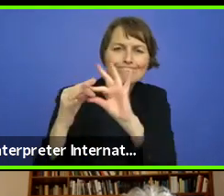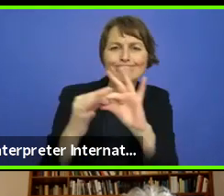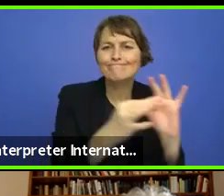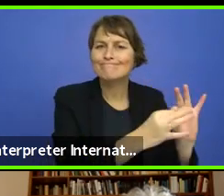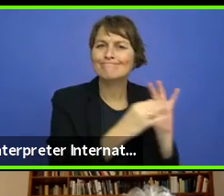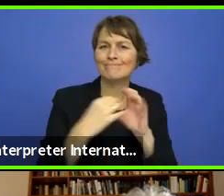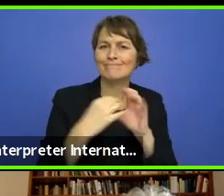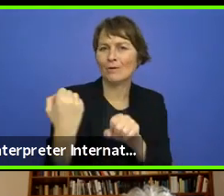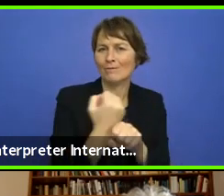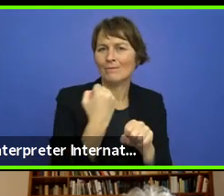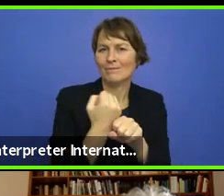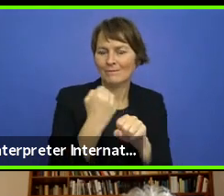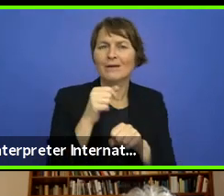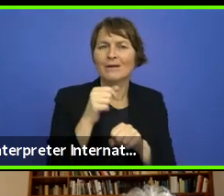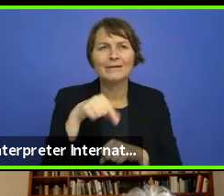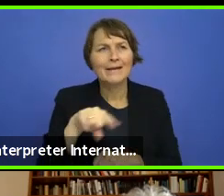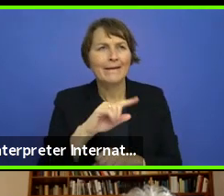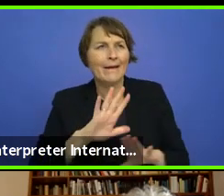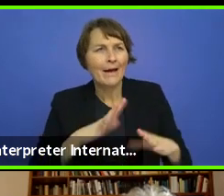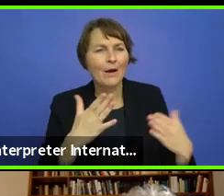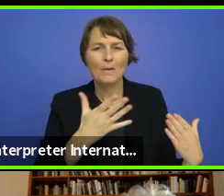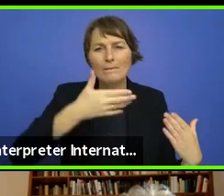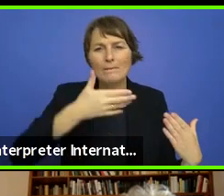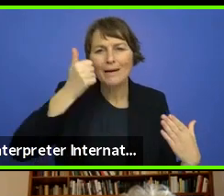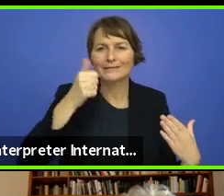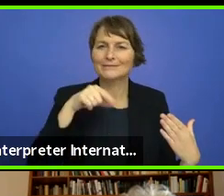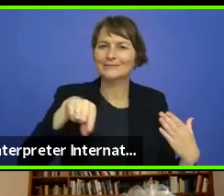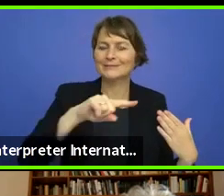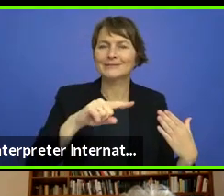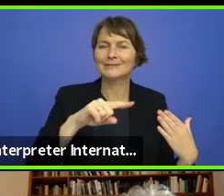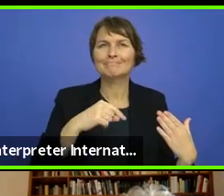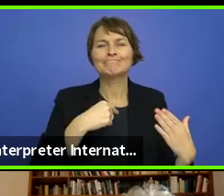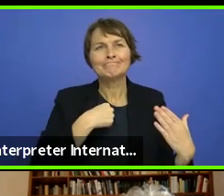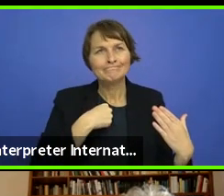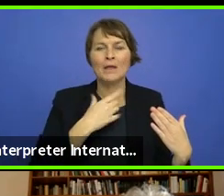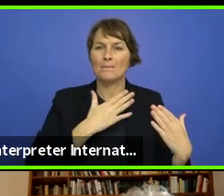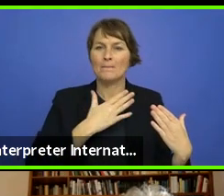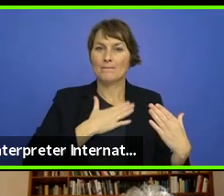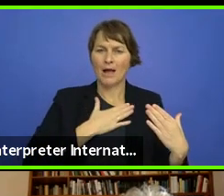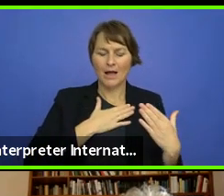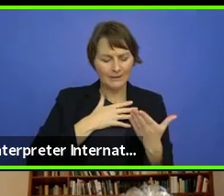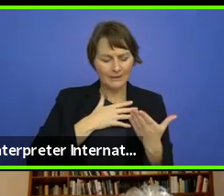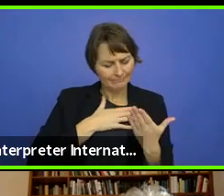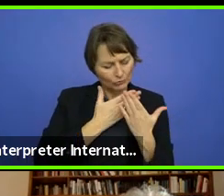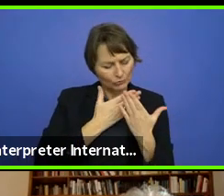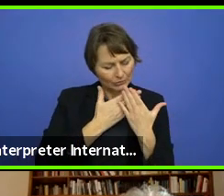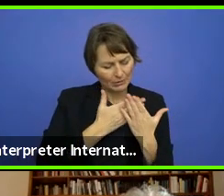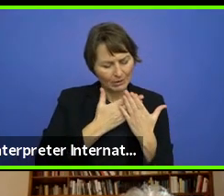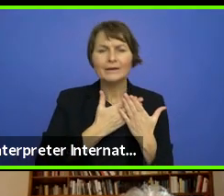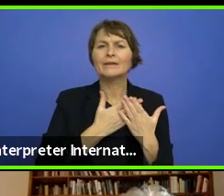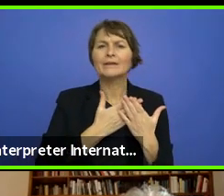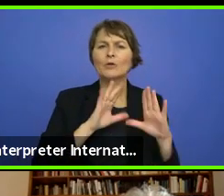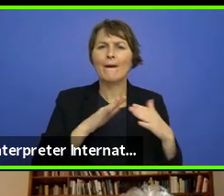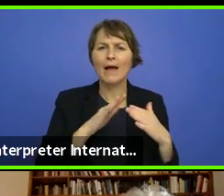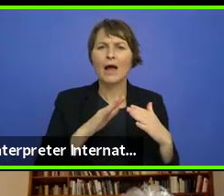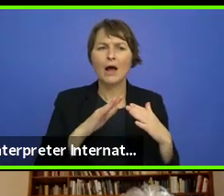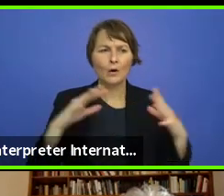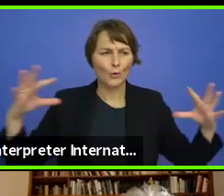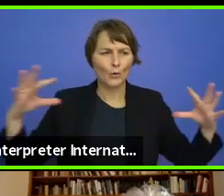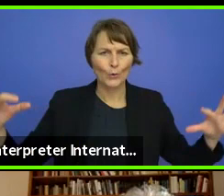they experienced in their studies. And this leads to an aspect that was quite